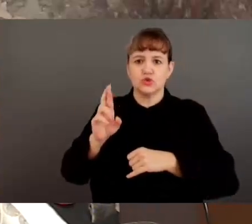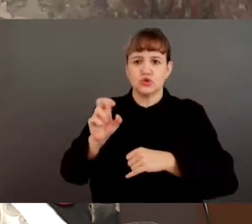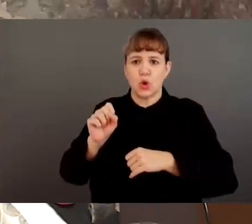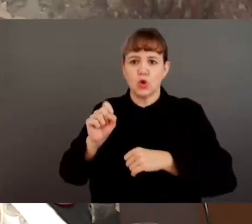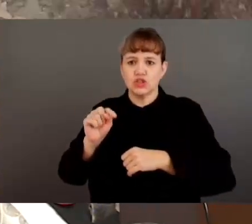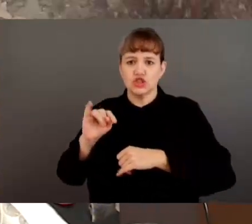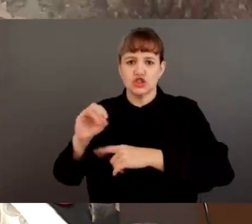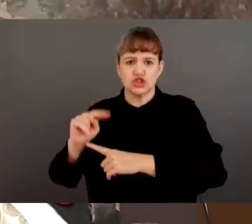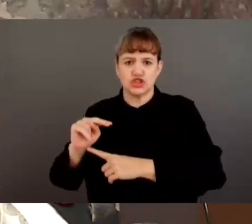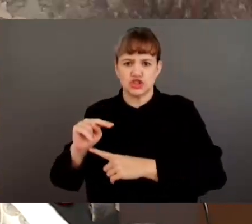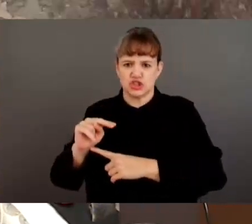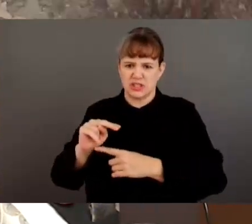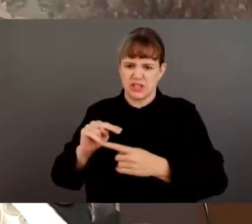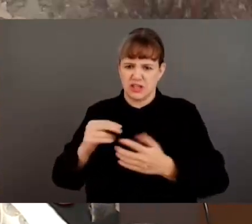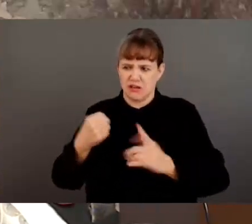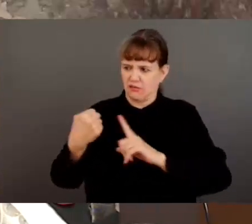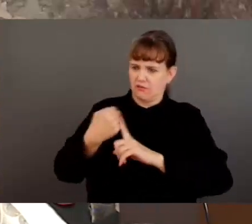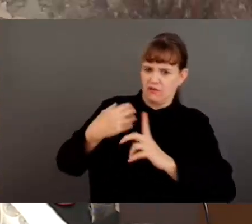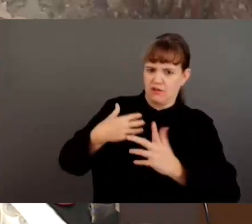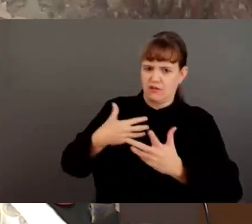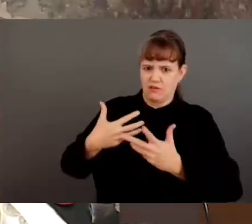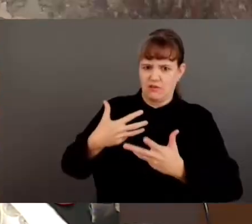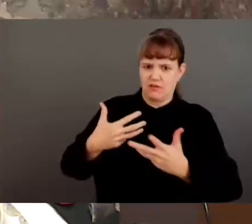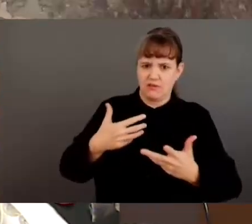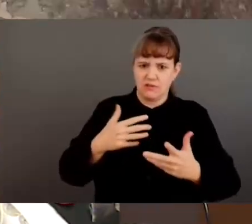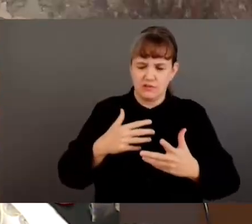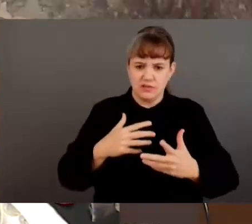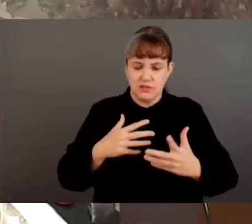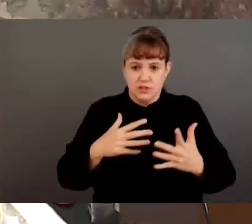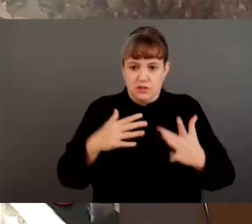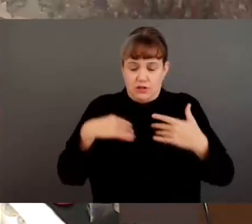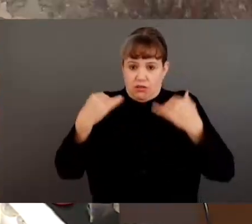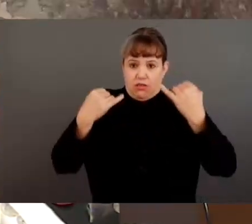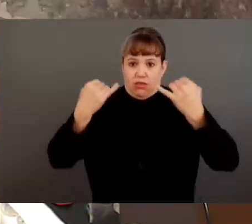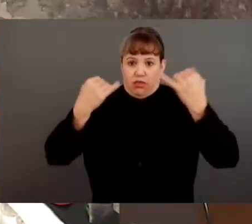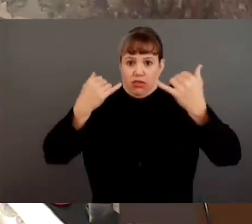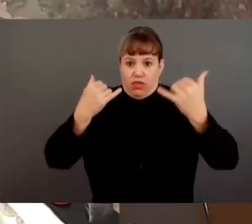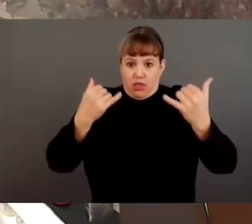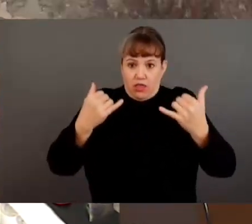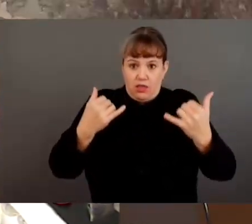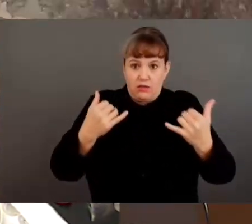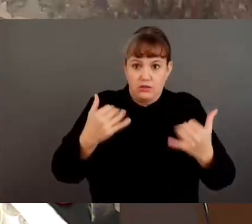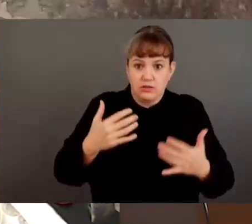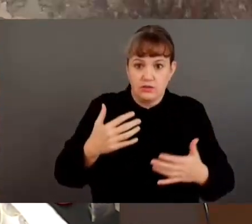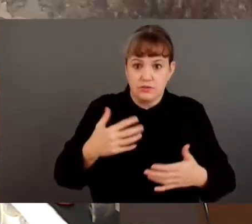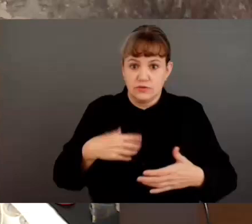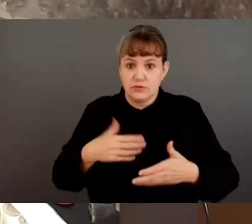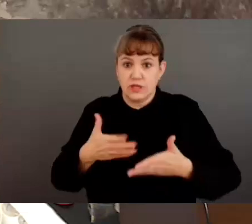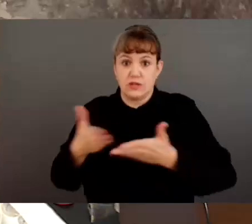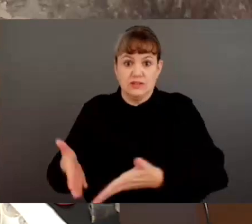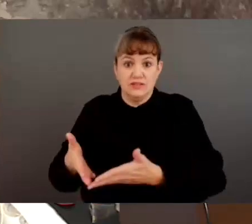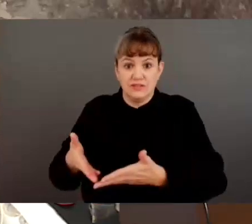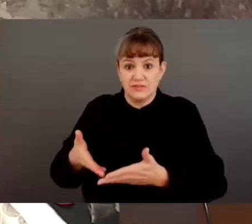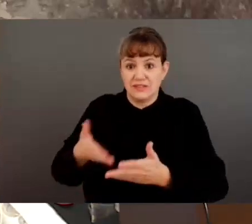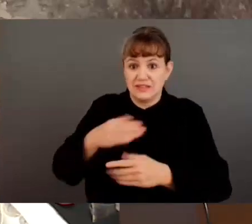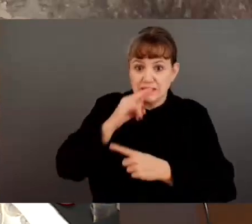its own resources walk kids through how to use hard drugs. Normalizing drug use doesn't make it